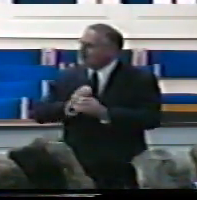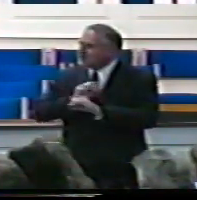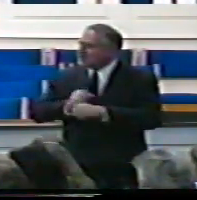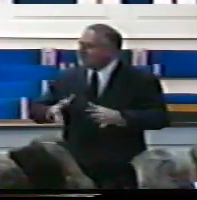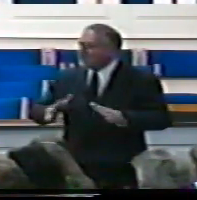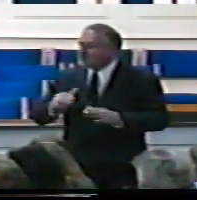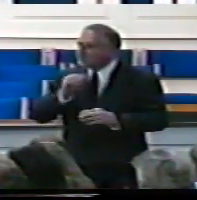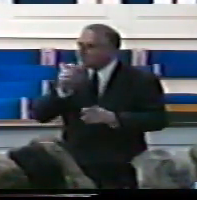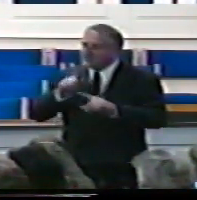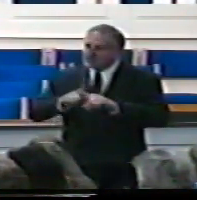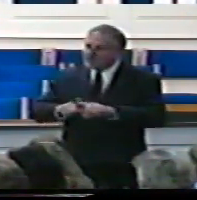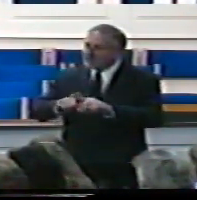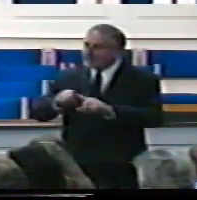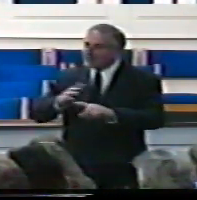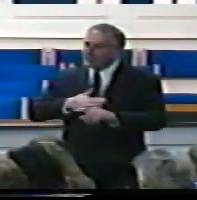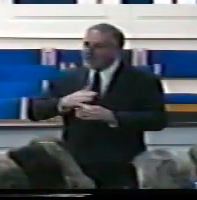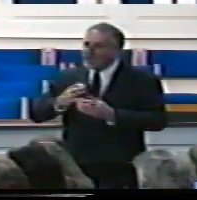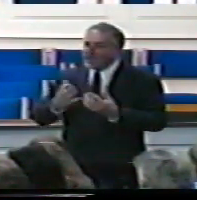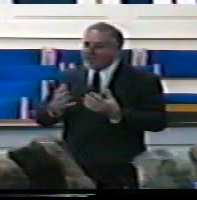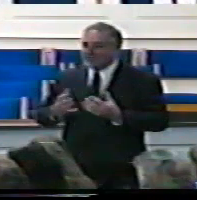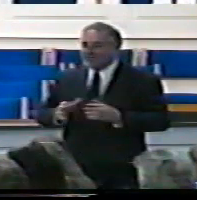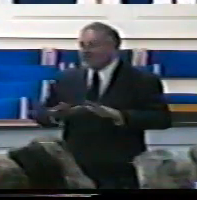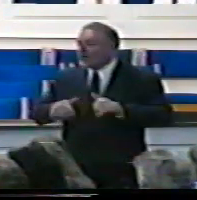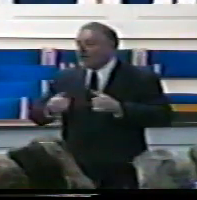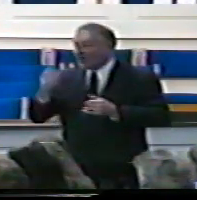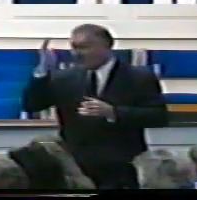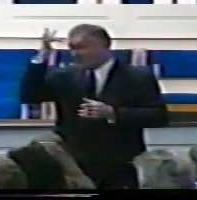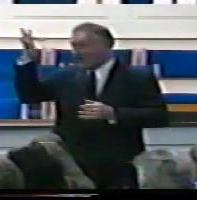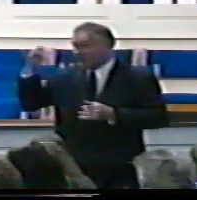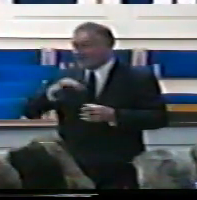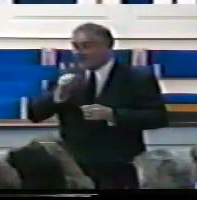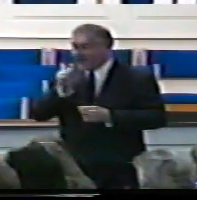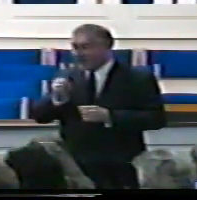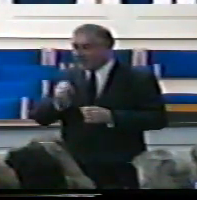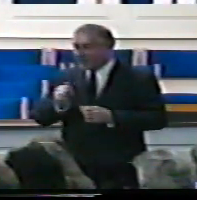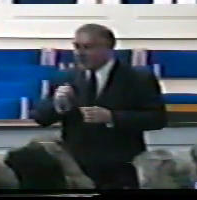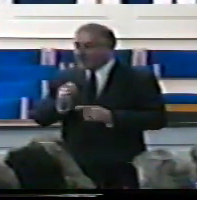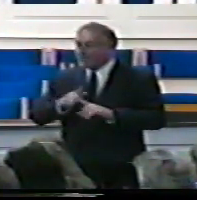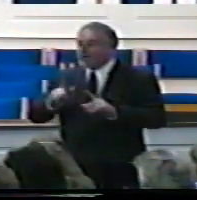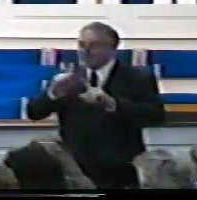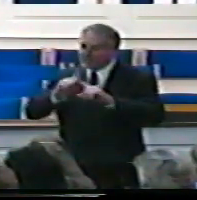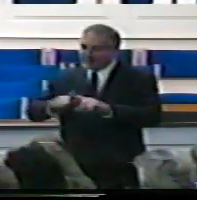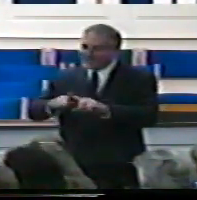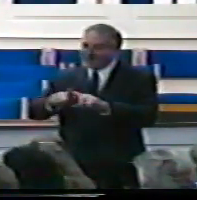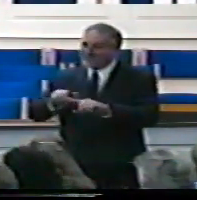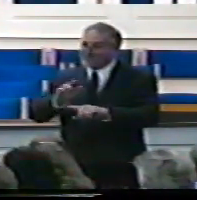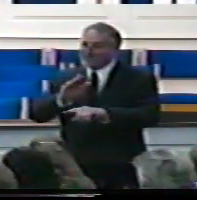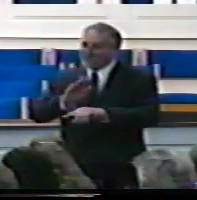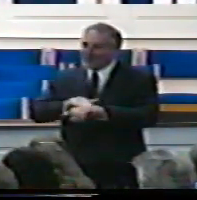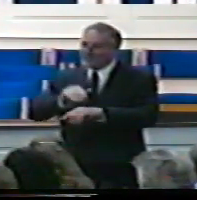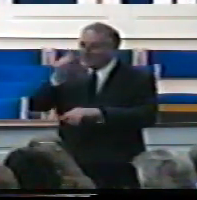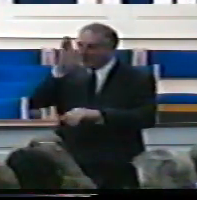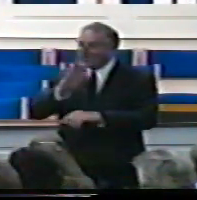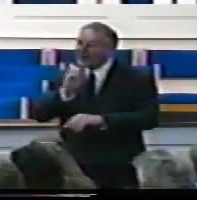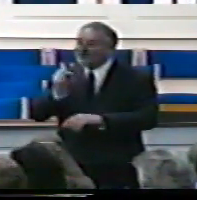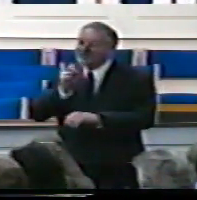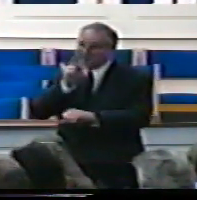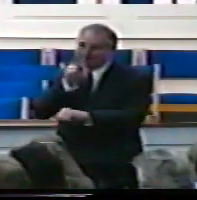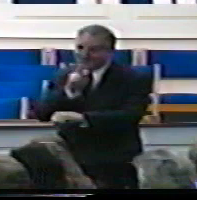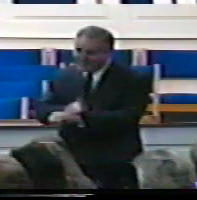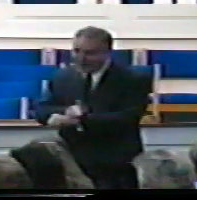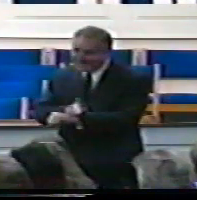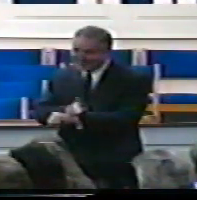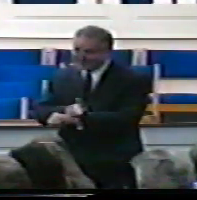It depends upon him who sealed us with the Holy Spirit of promise unto the day of redemption. Amen? I'm